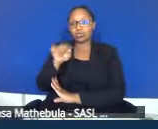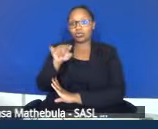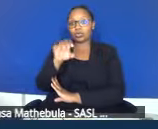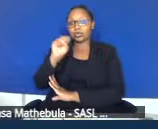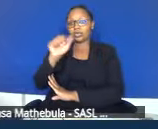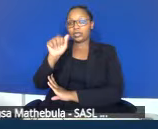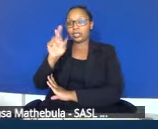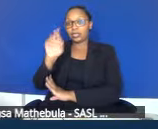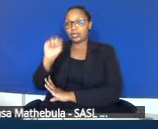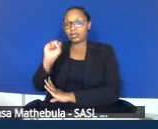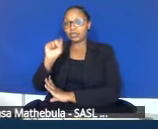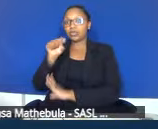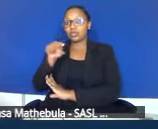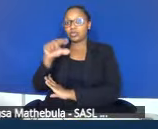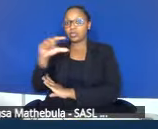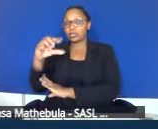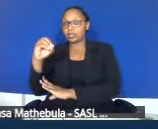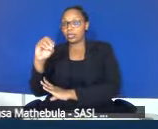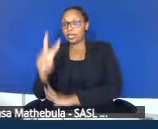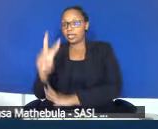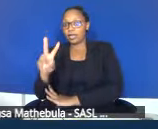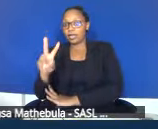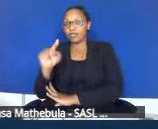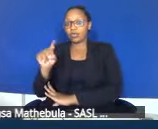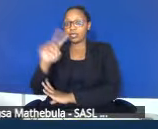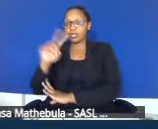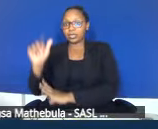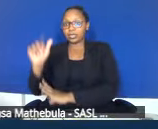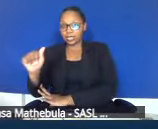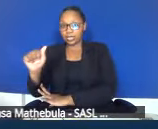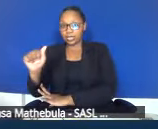www.sars.gov.za. You go to individuals.